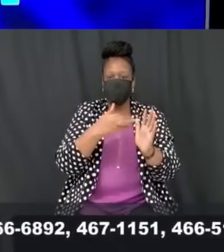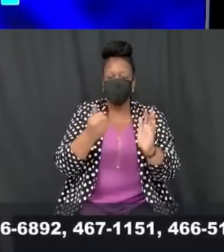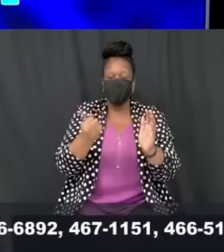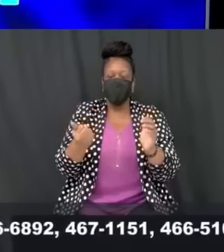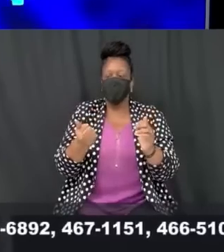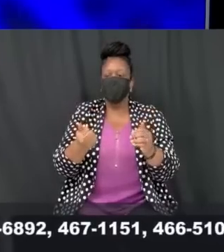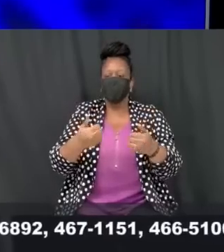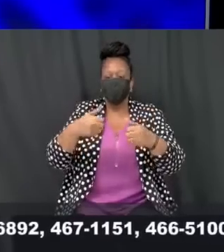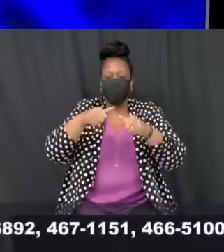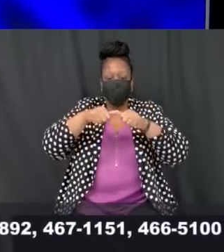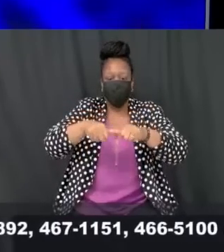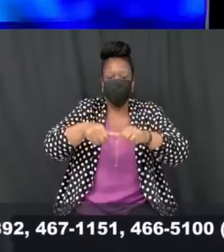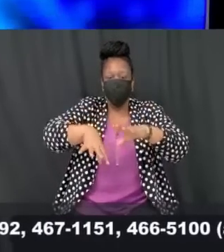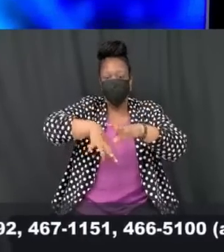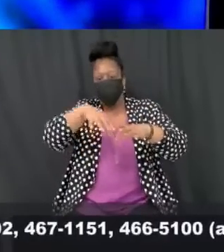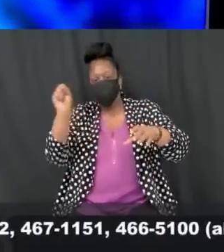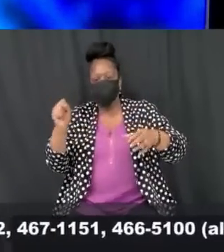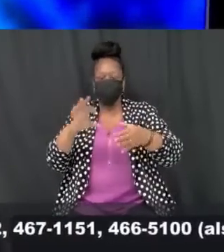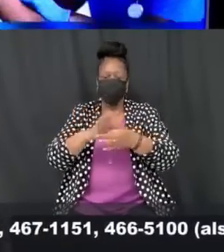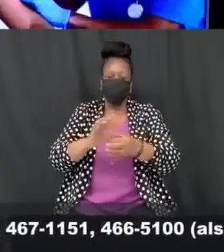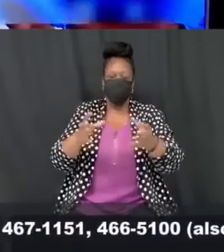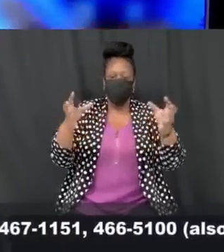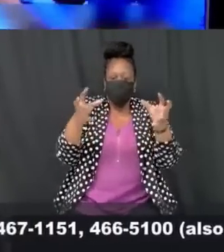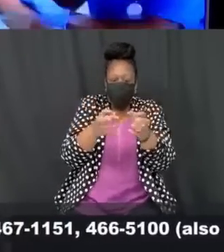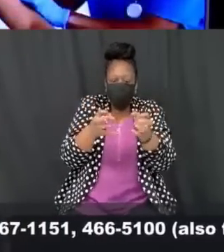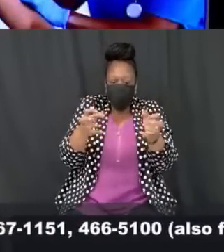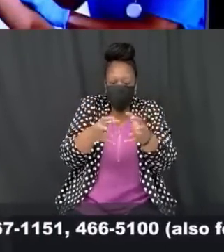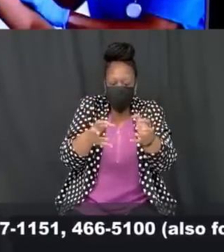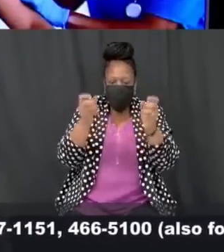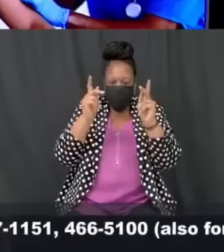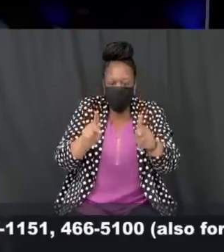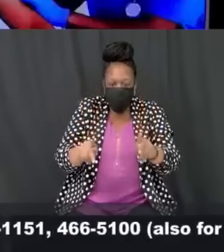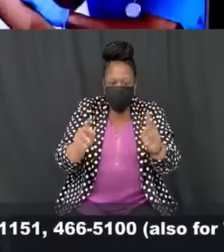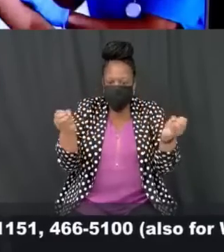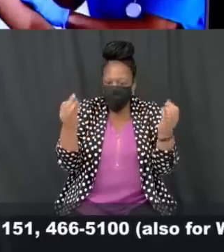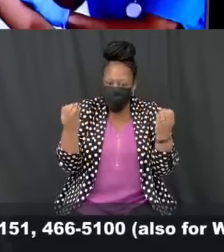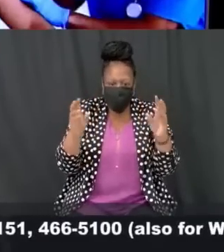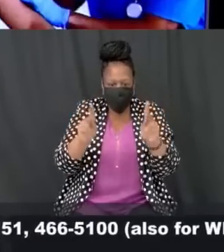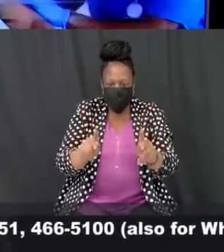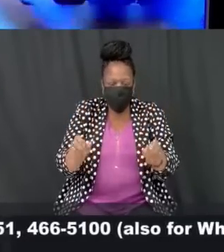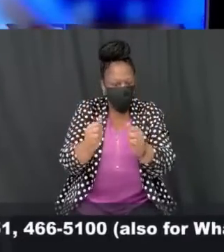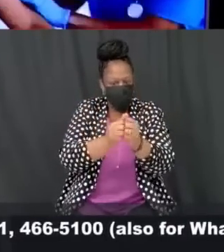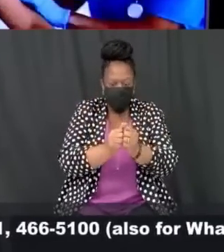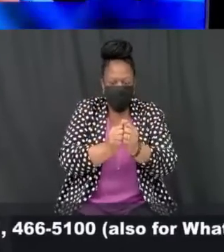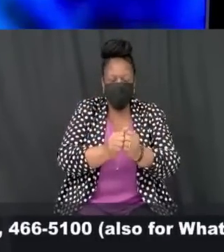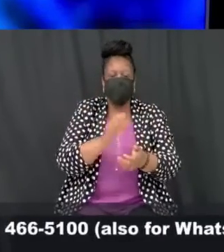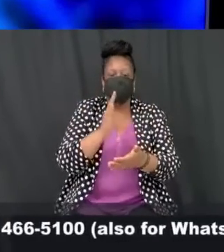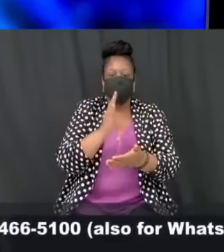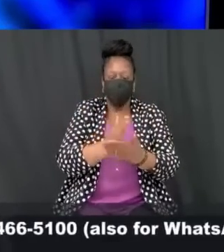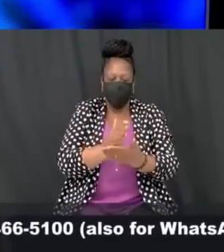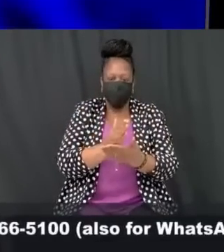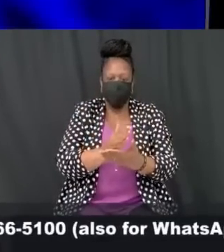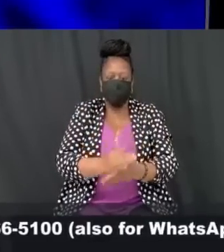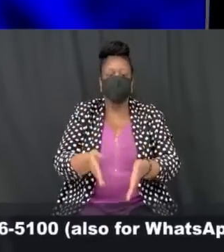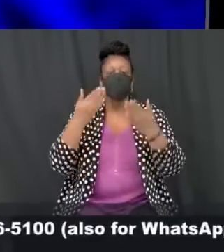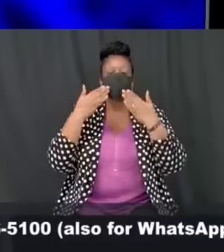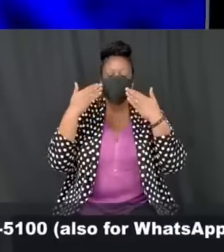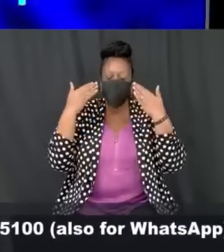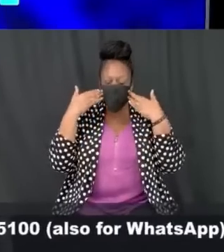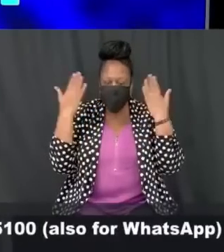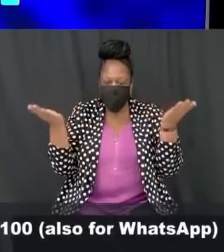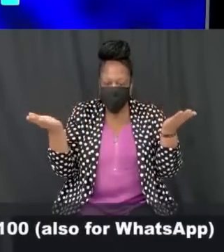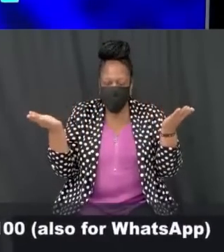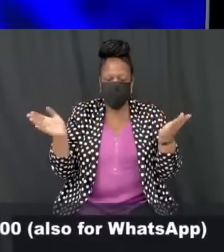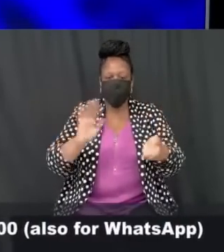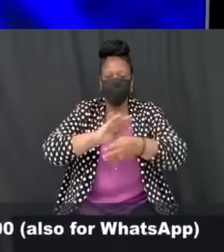crowded places, wearing face masks, sanitize regularly, and get vaccinated.